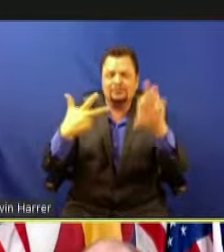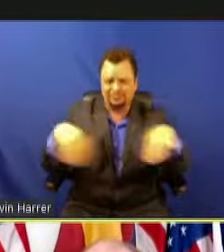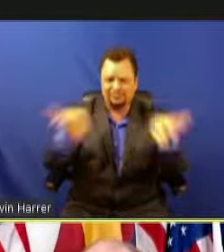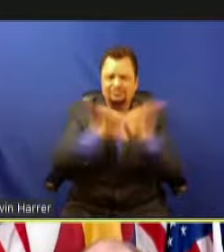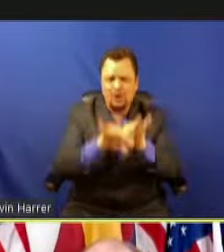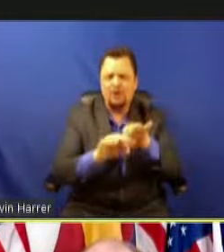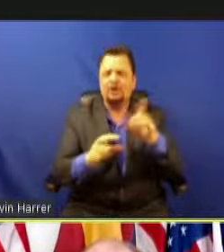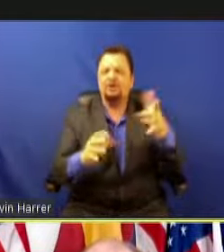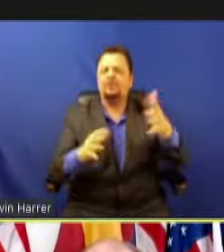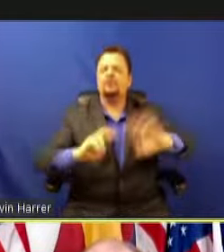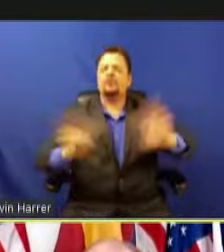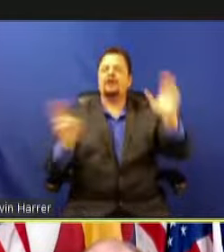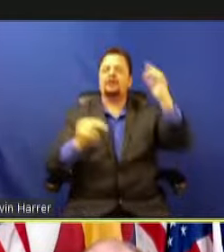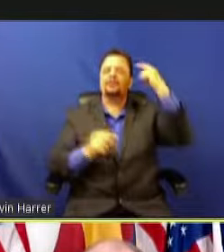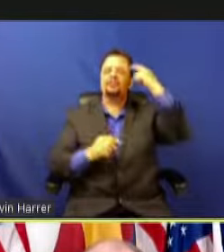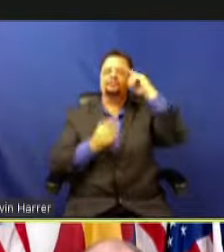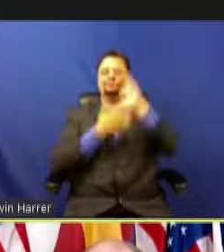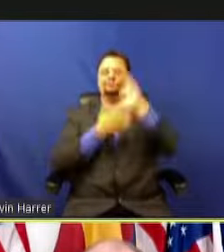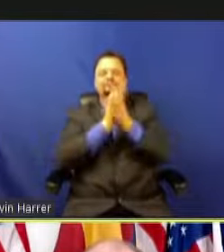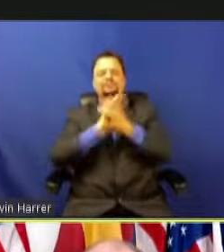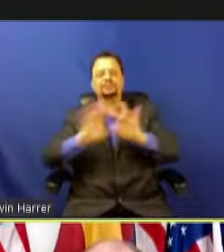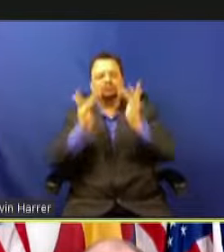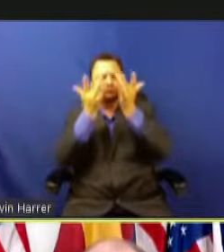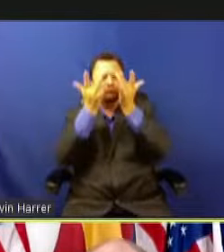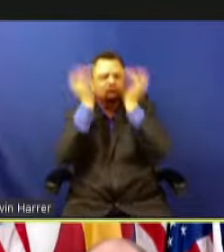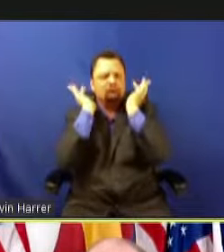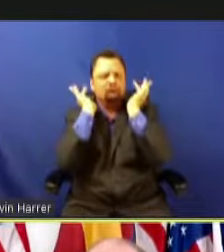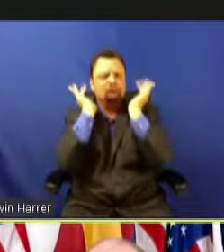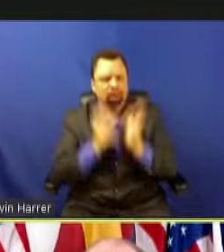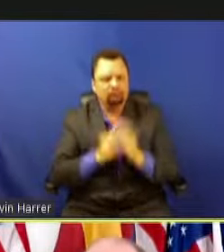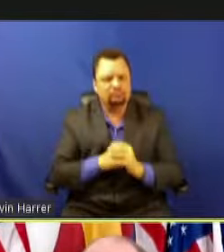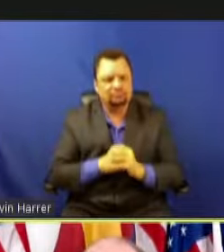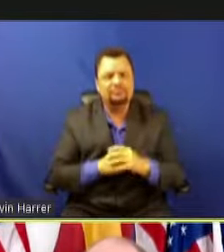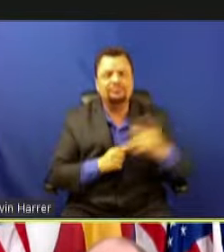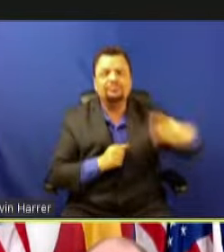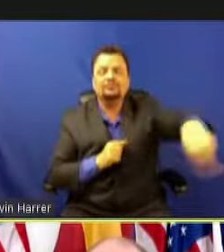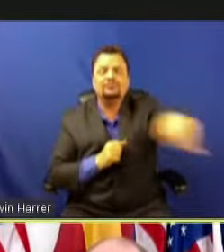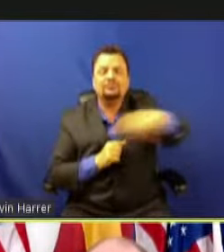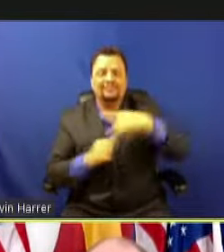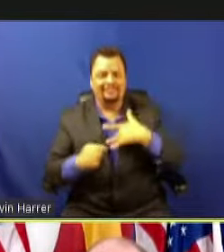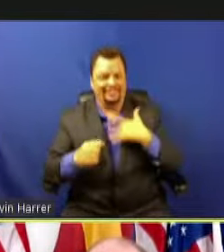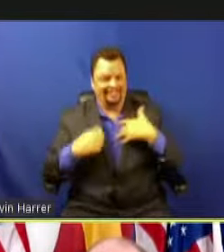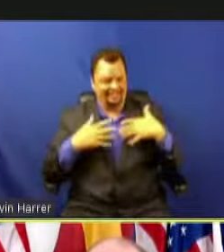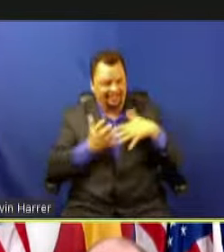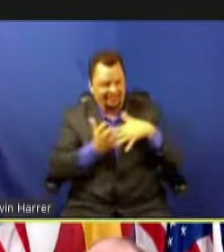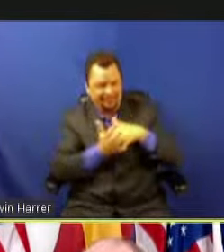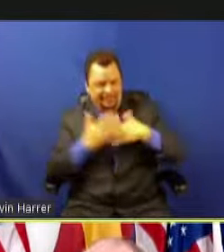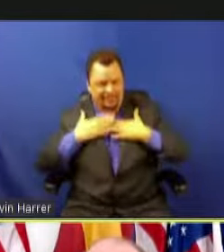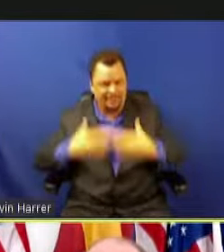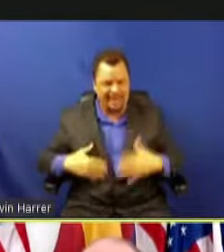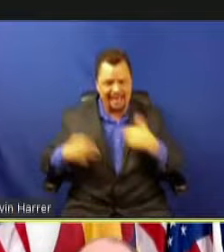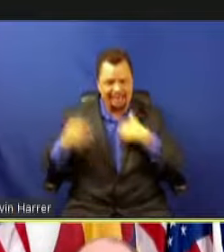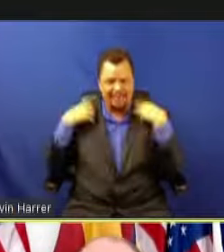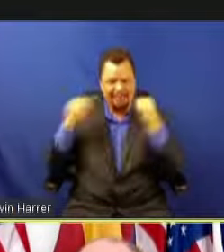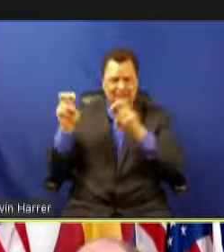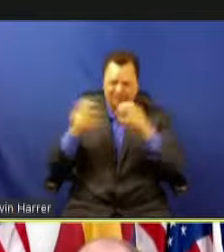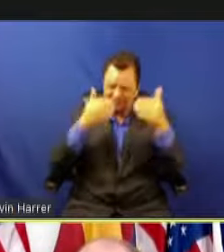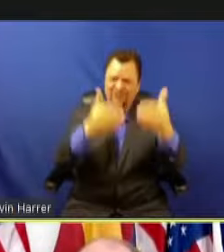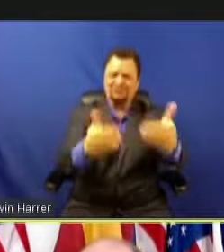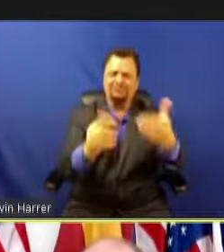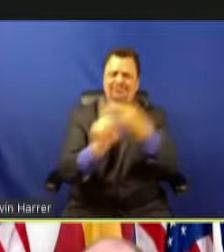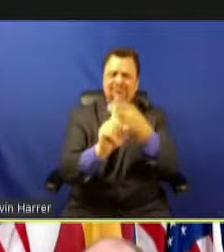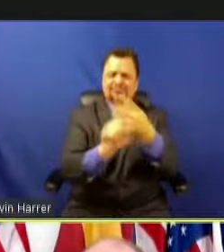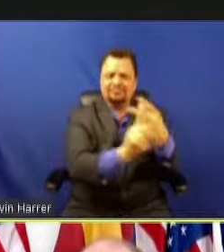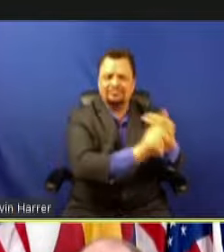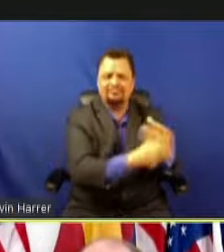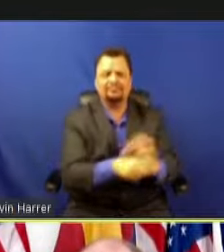immune systems, those who are immunocompromised, to go ahead and get that. Just last week, President Biden told the nation the federal government is ready to distribute as soon as the